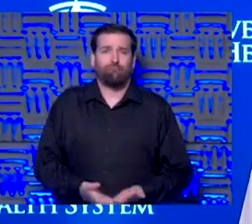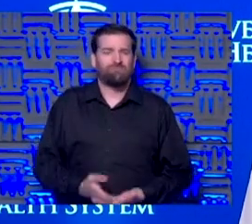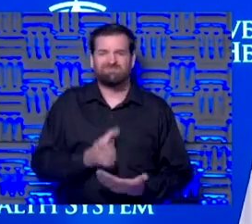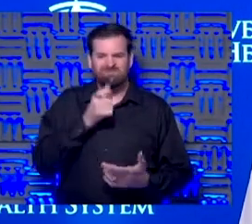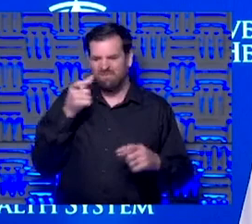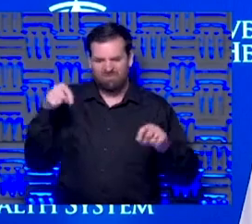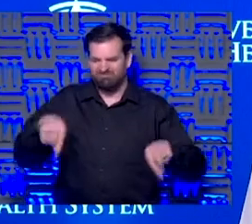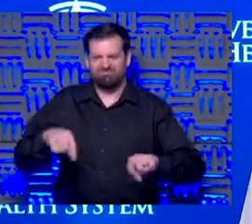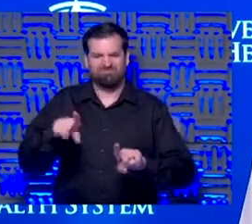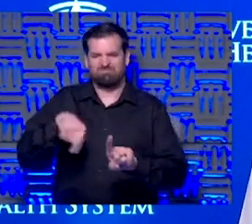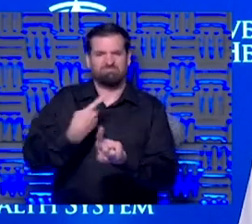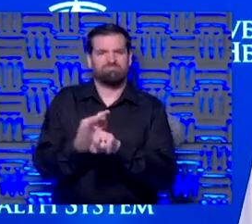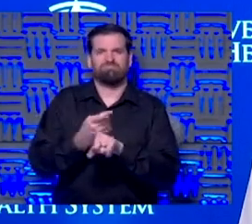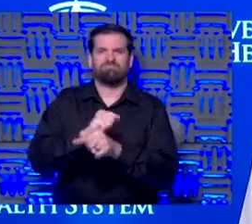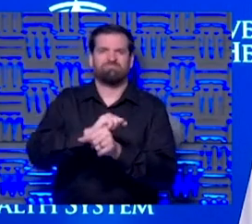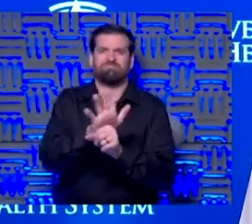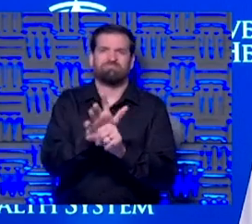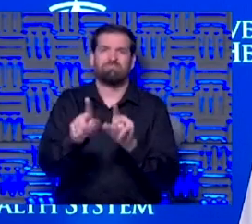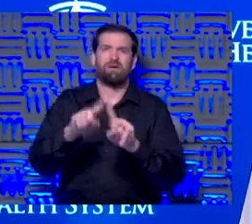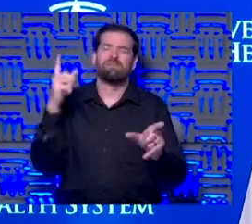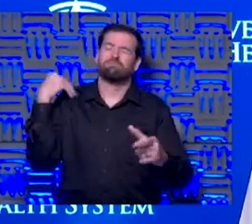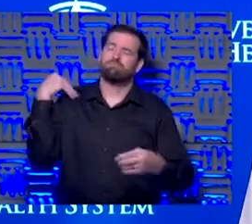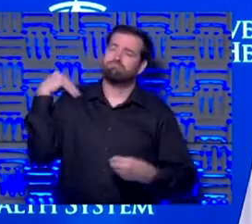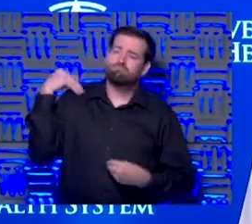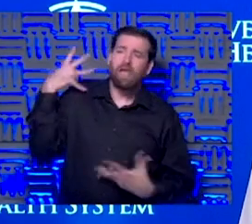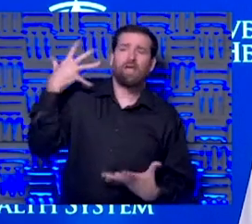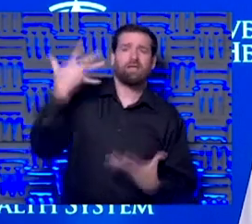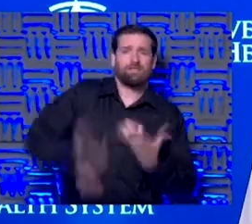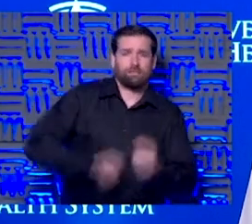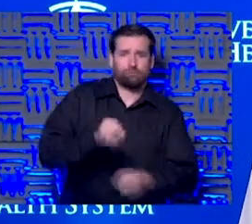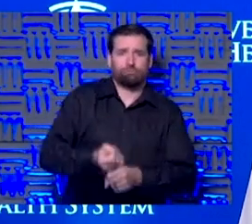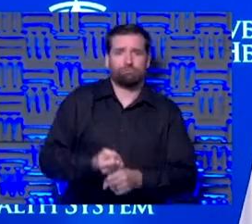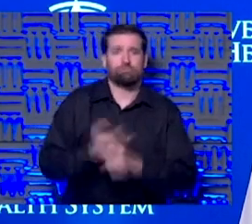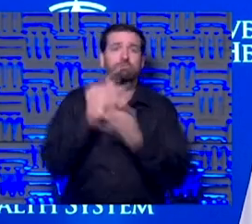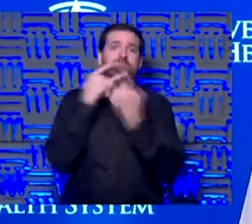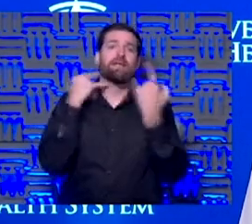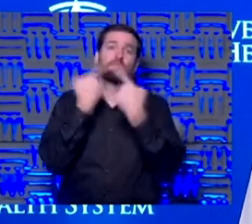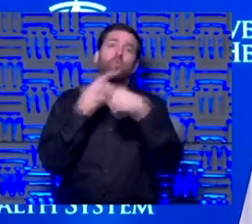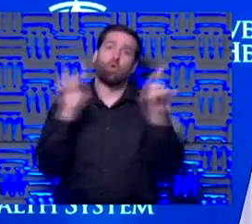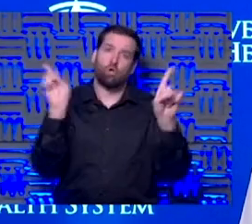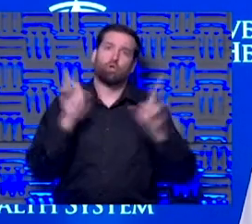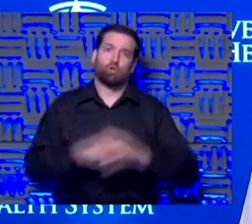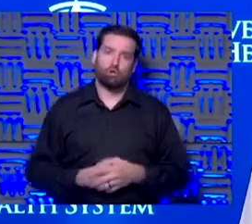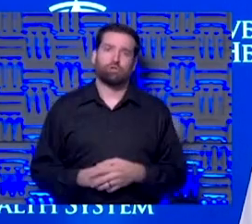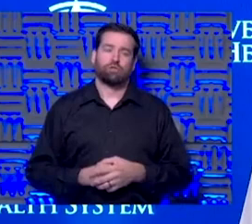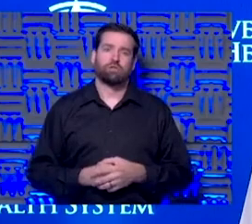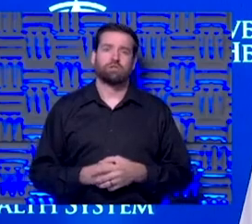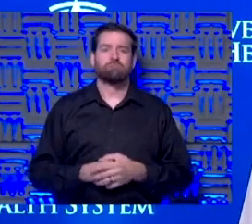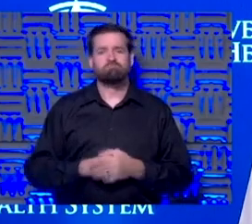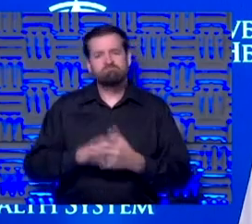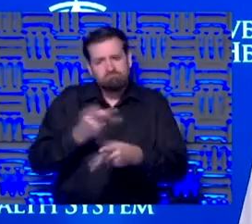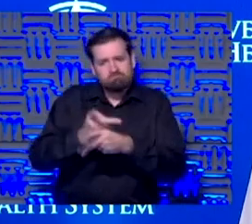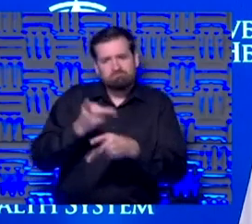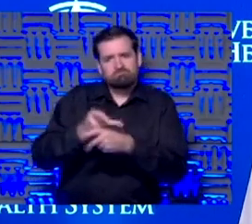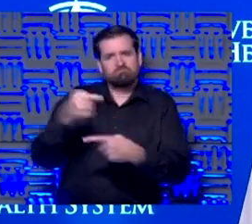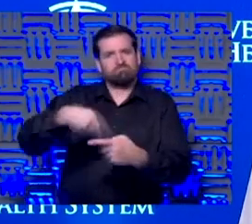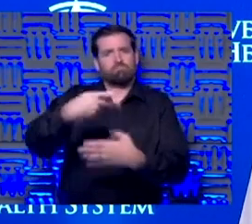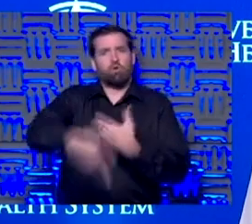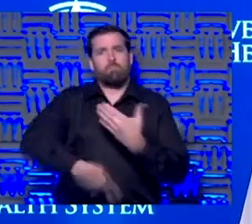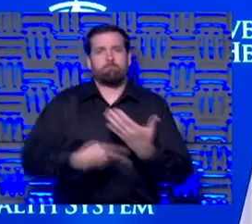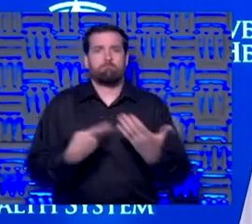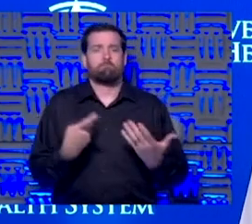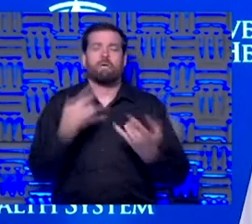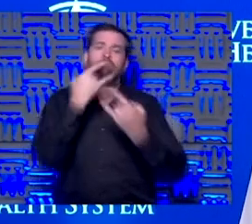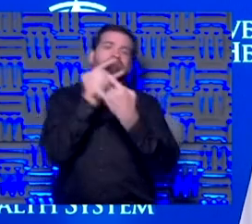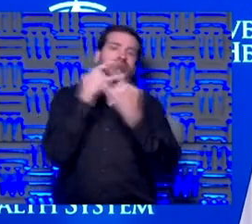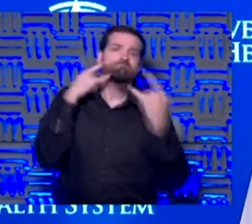this pandemic, but over generations. Masks work. So stay with us. Stay with our program. Put that